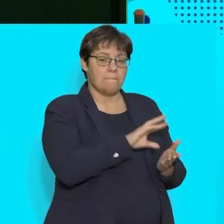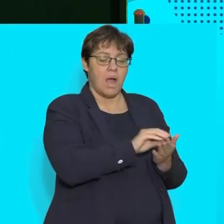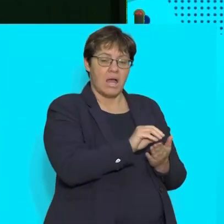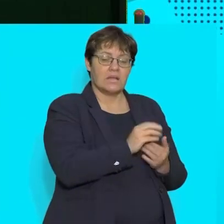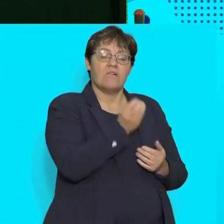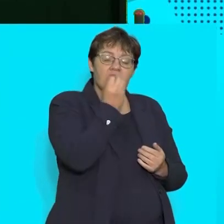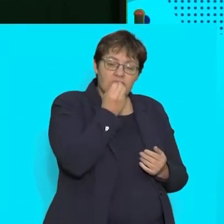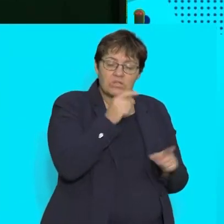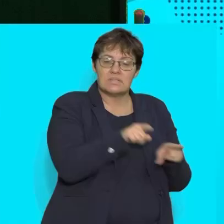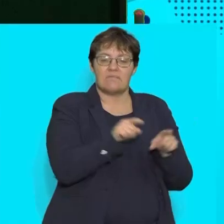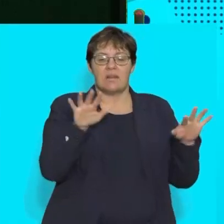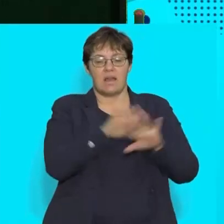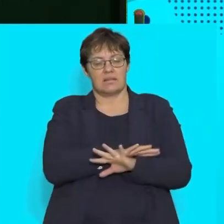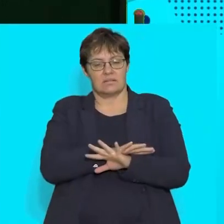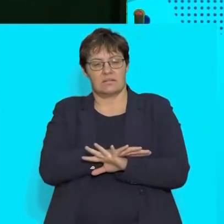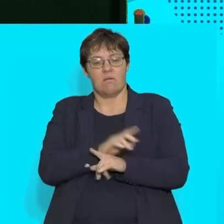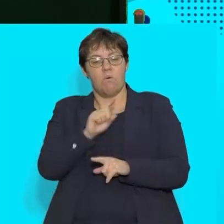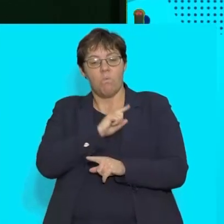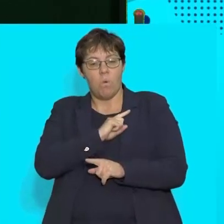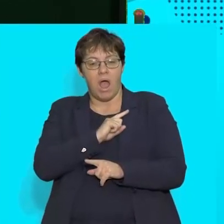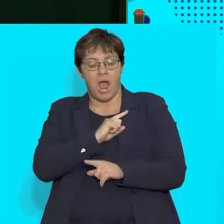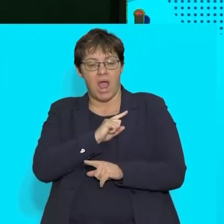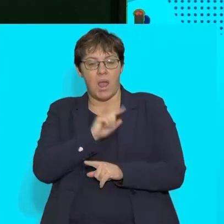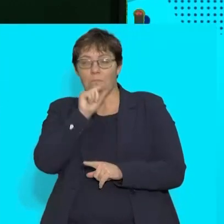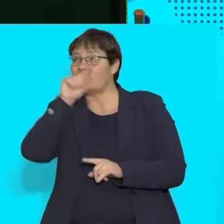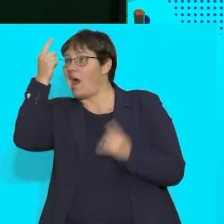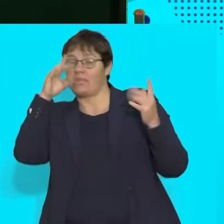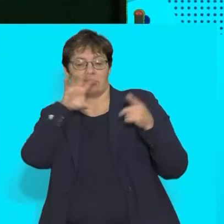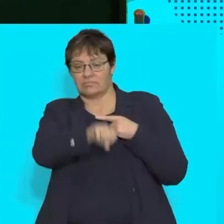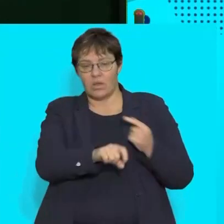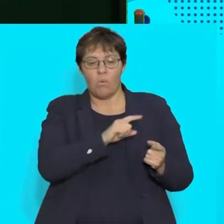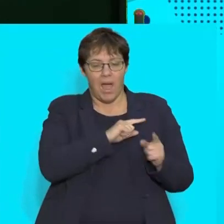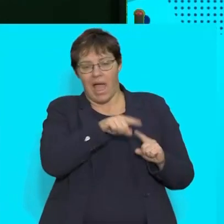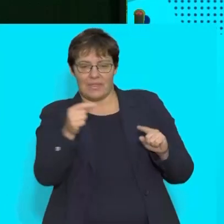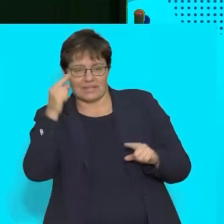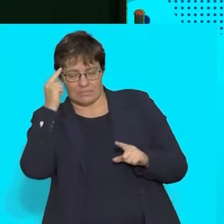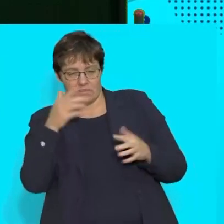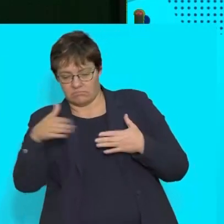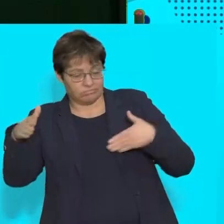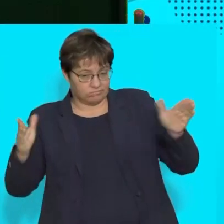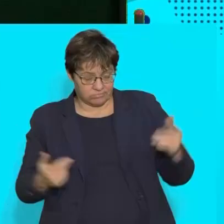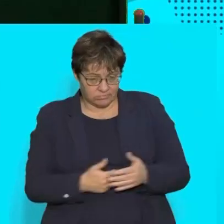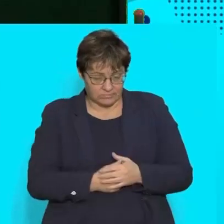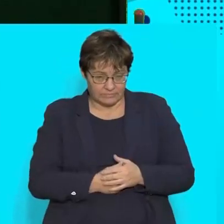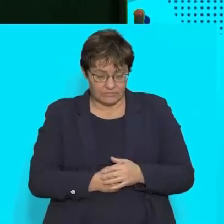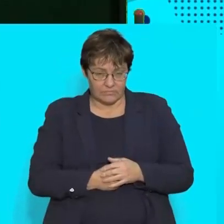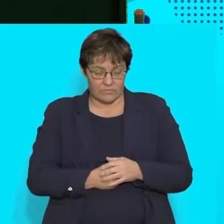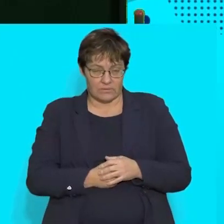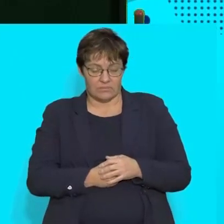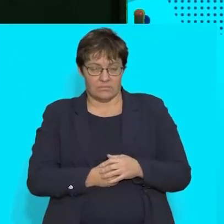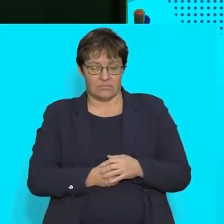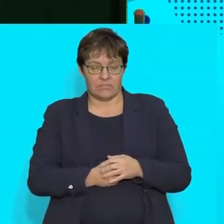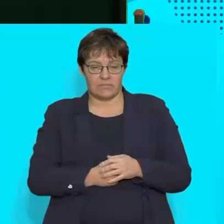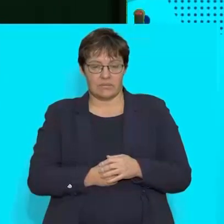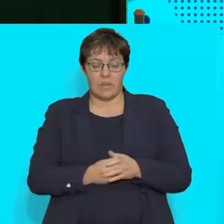mice also feed at night because it's probably ideal for them to access food when many of the predators are away. Having